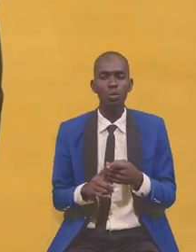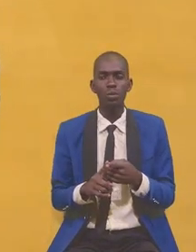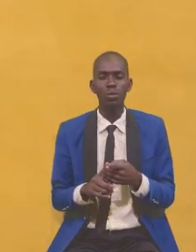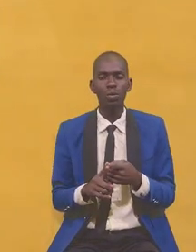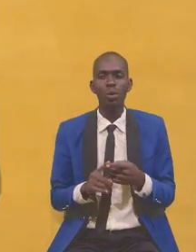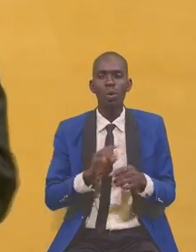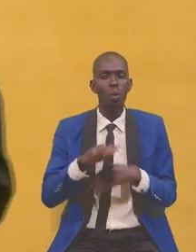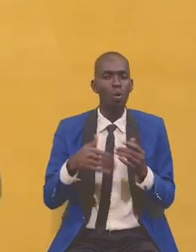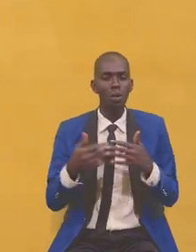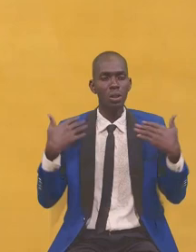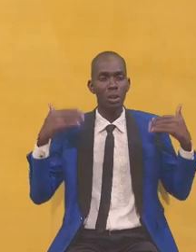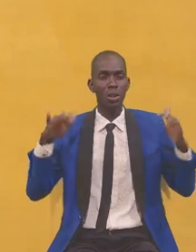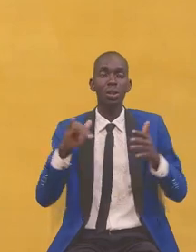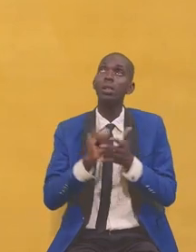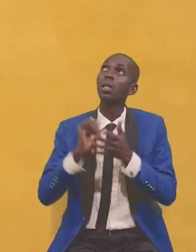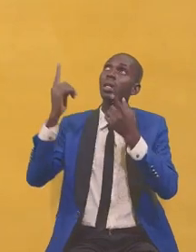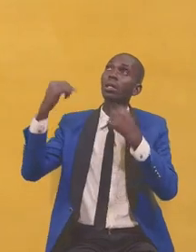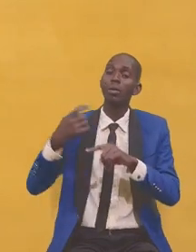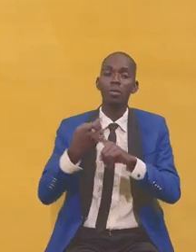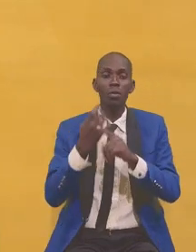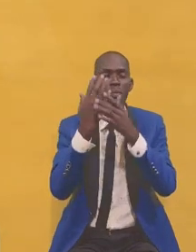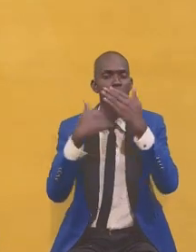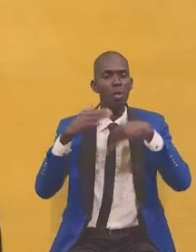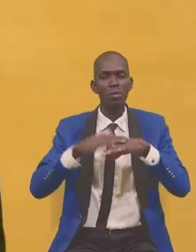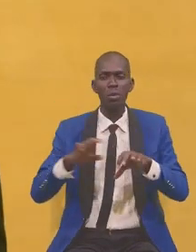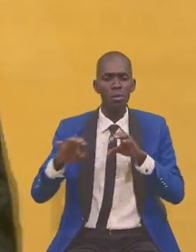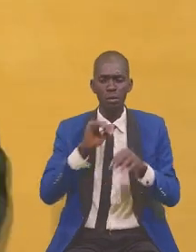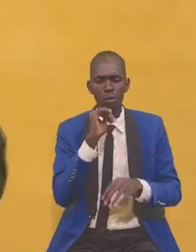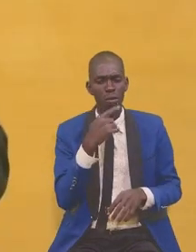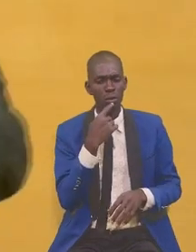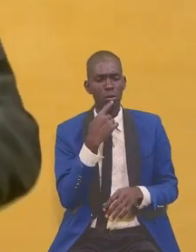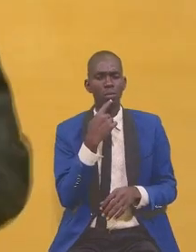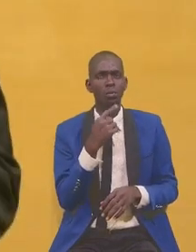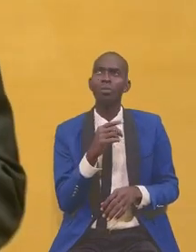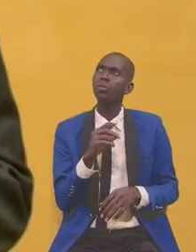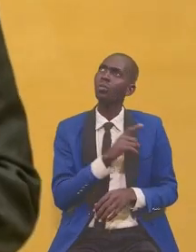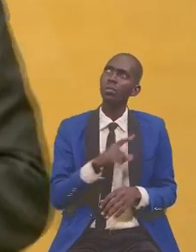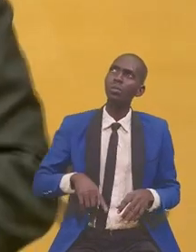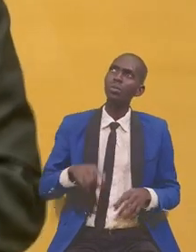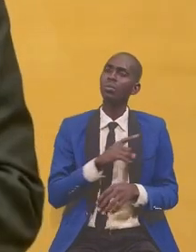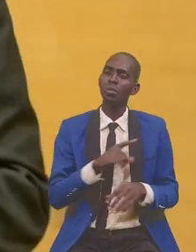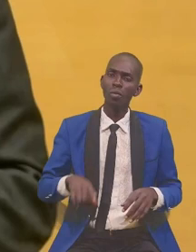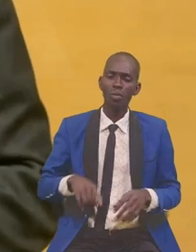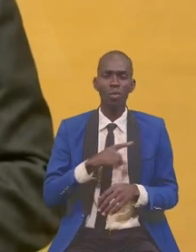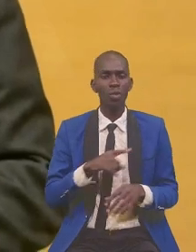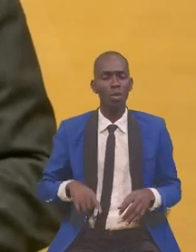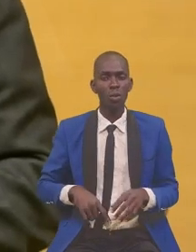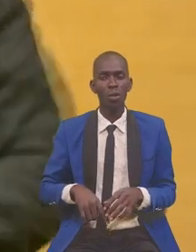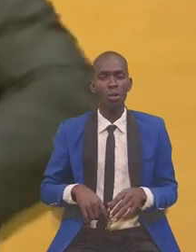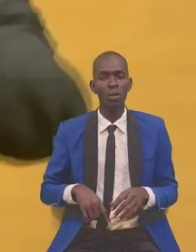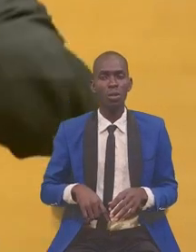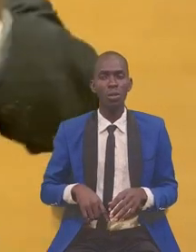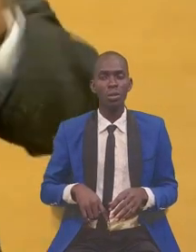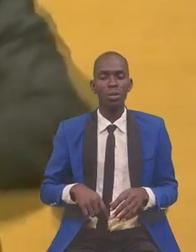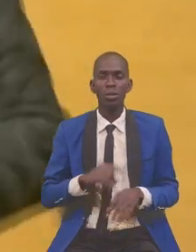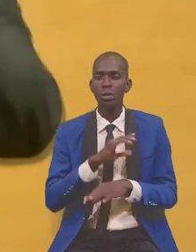those angels that came from heaven, they didn't say, Lord, love, love, love. They didn't say, you